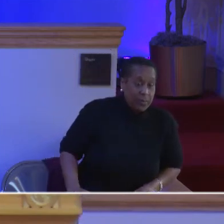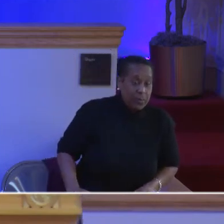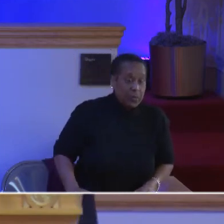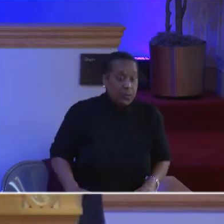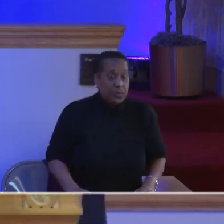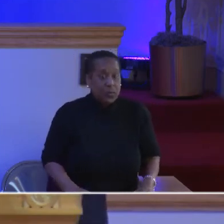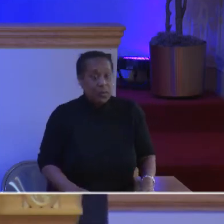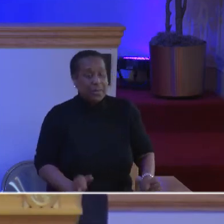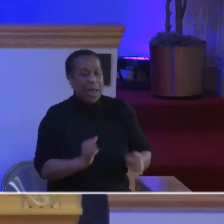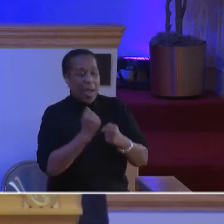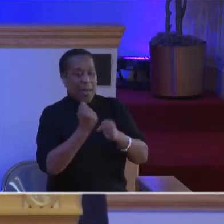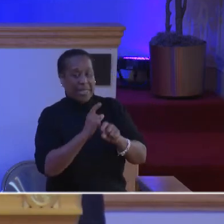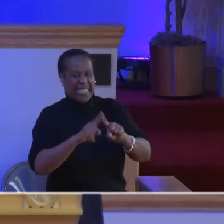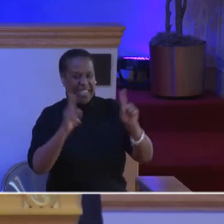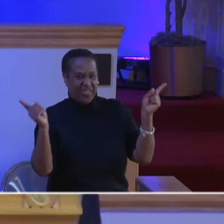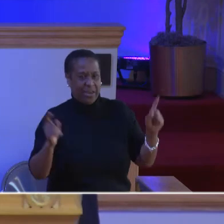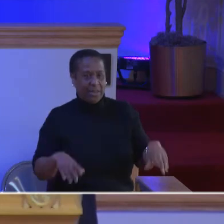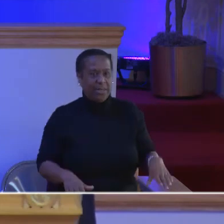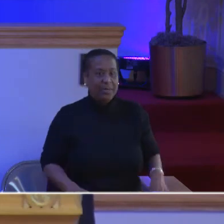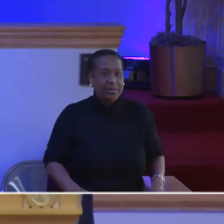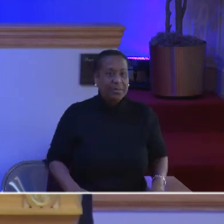makes the difference.